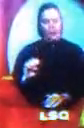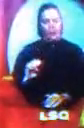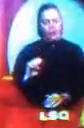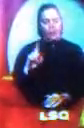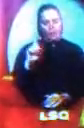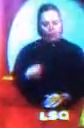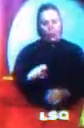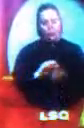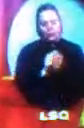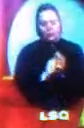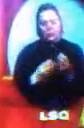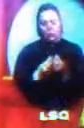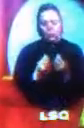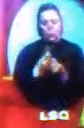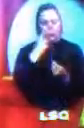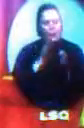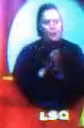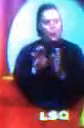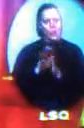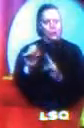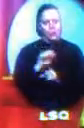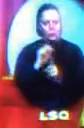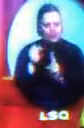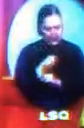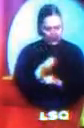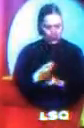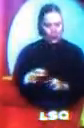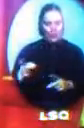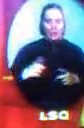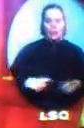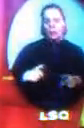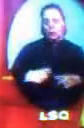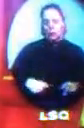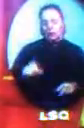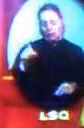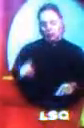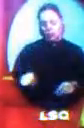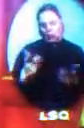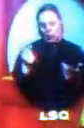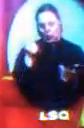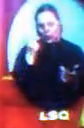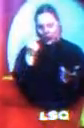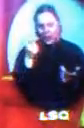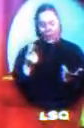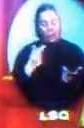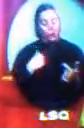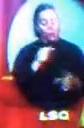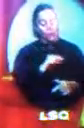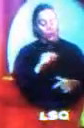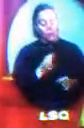certainly there are still challenges ahead, but I think she'd have to agree that the initiatives taken by the government are moving us in the right